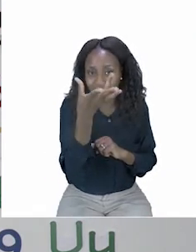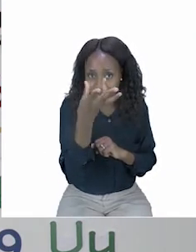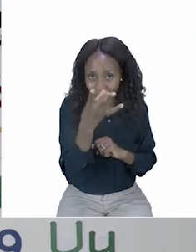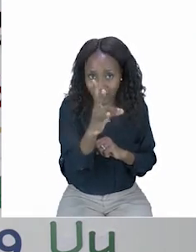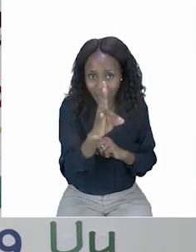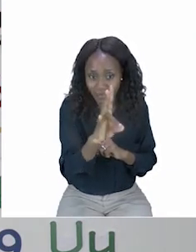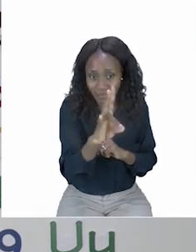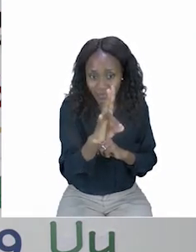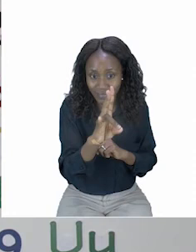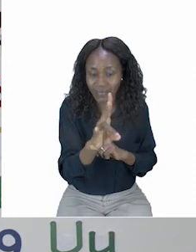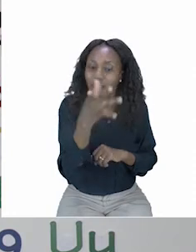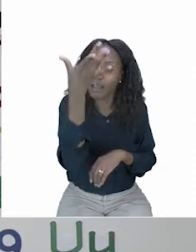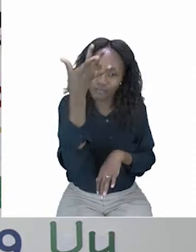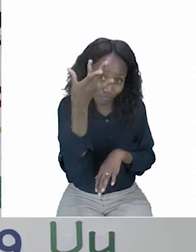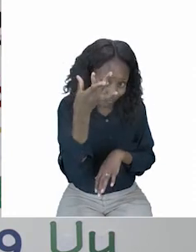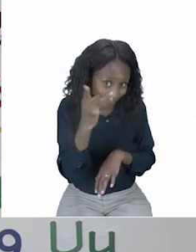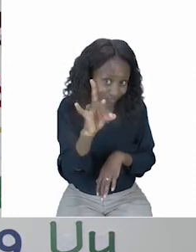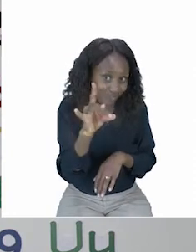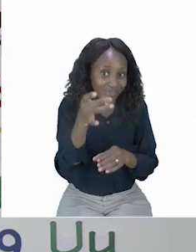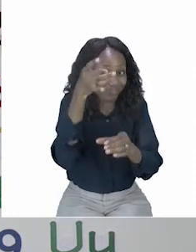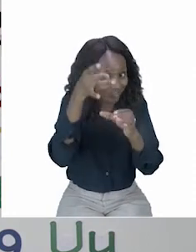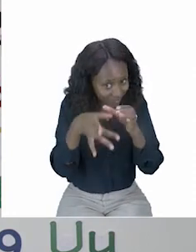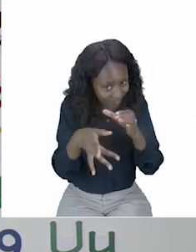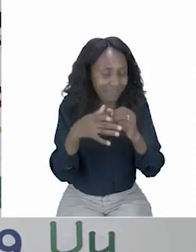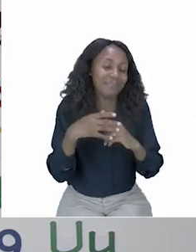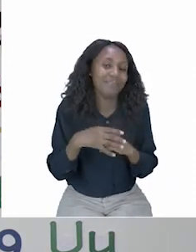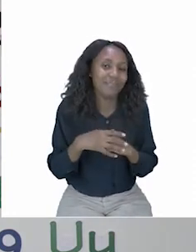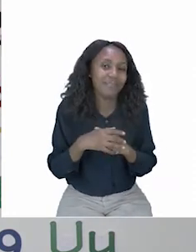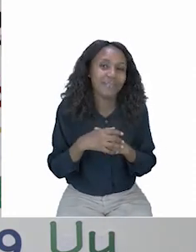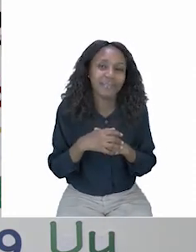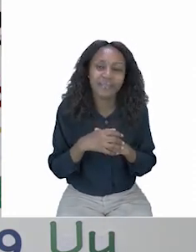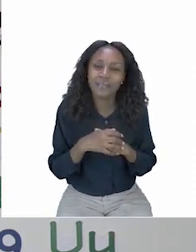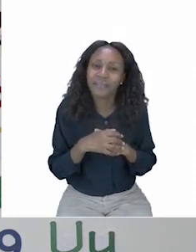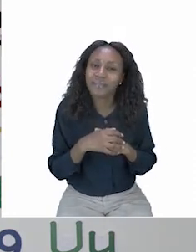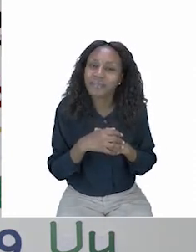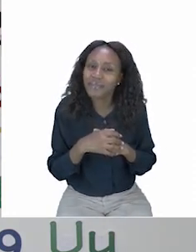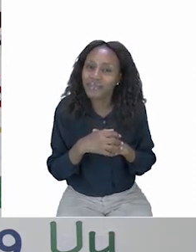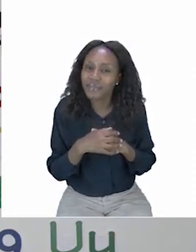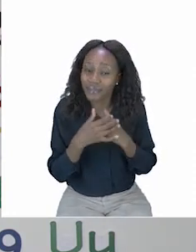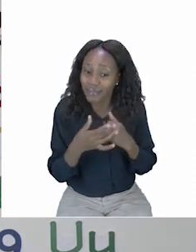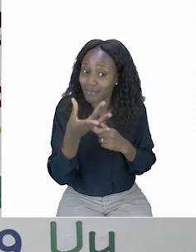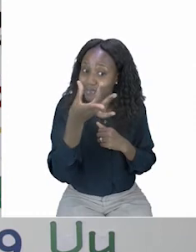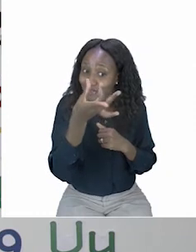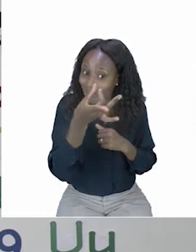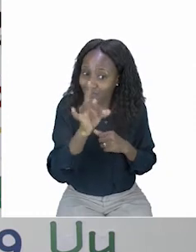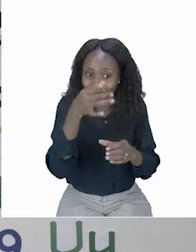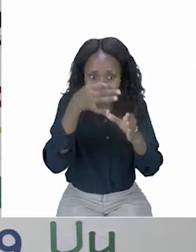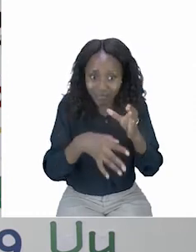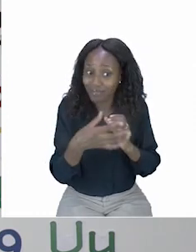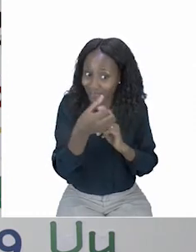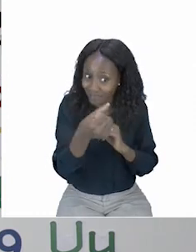6, 7, 8. So we have our 8 eggs on the